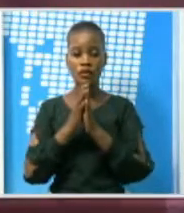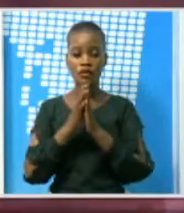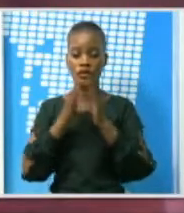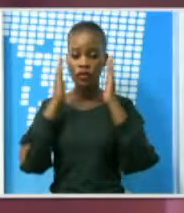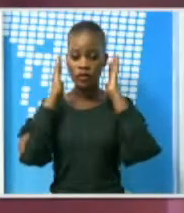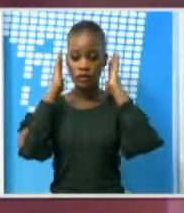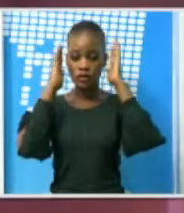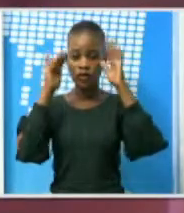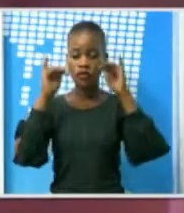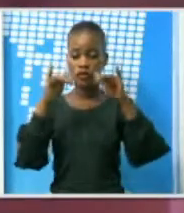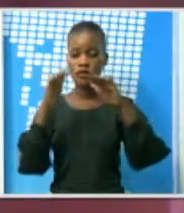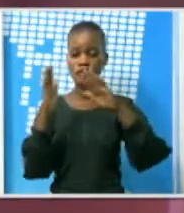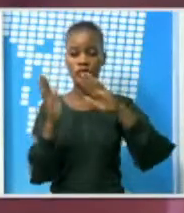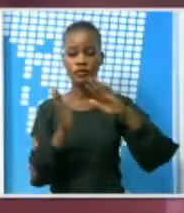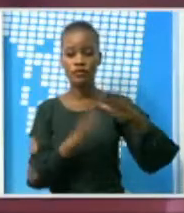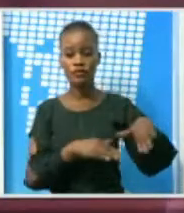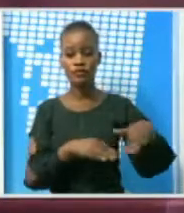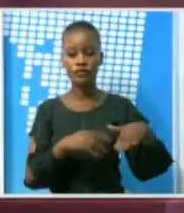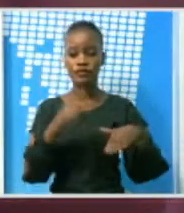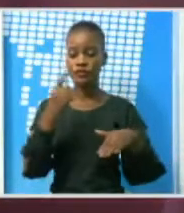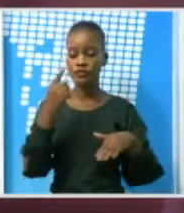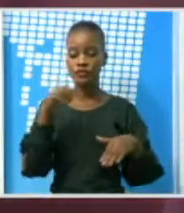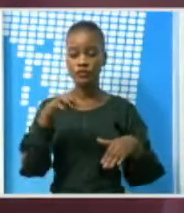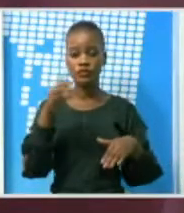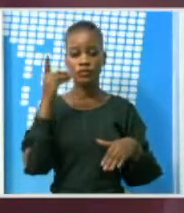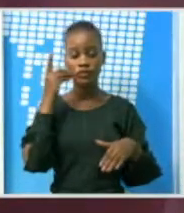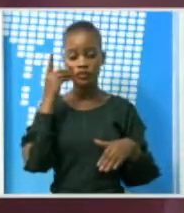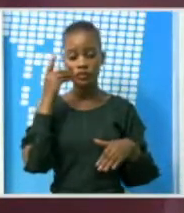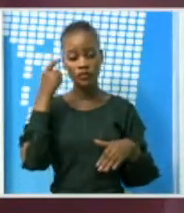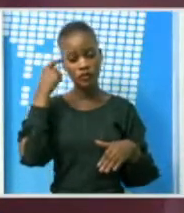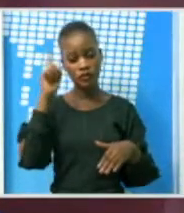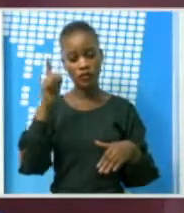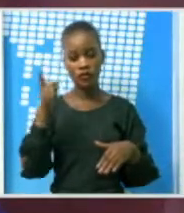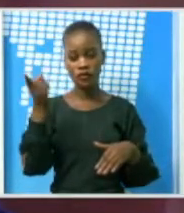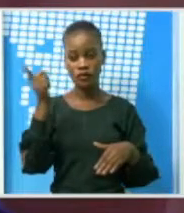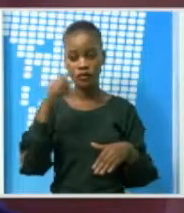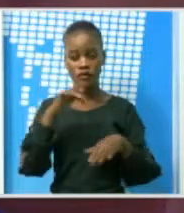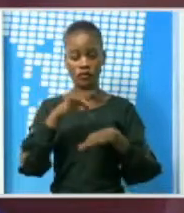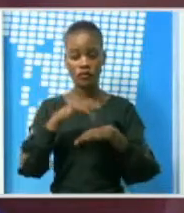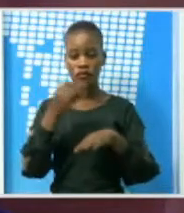set aside $1 billion for guarantees.